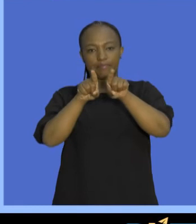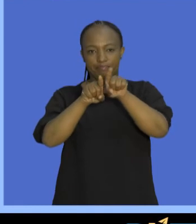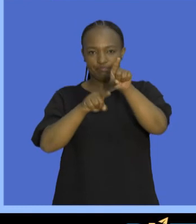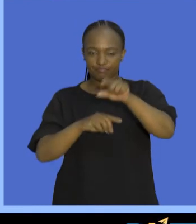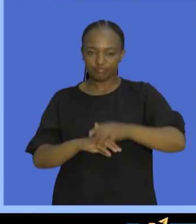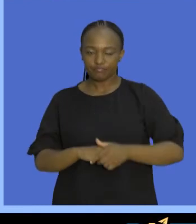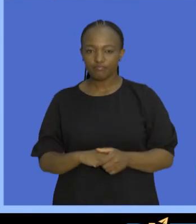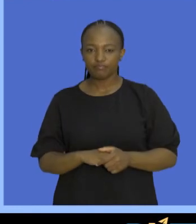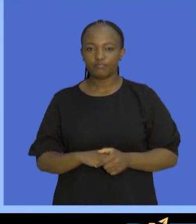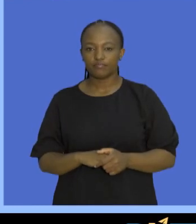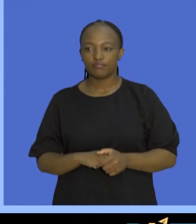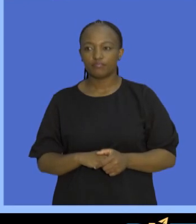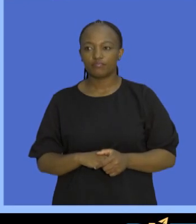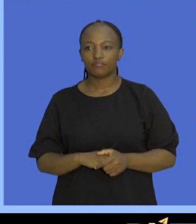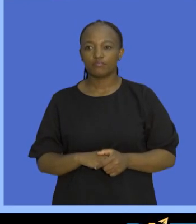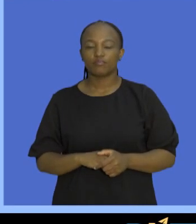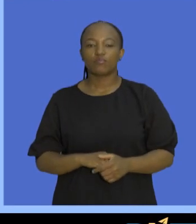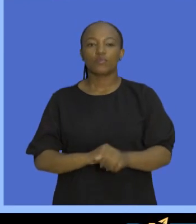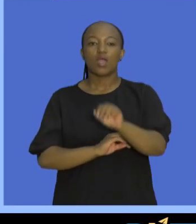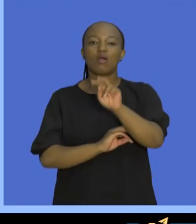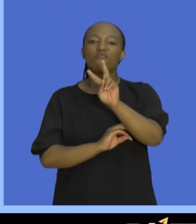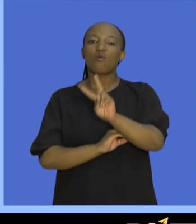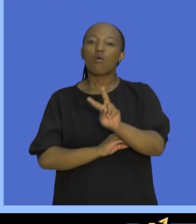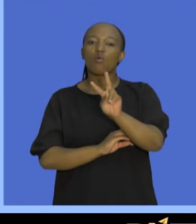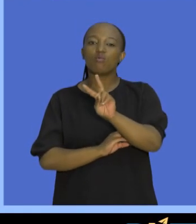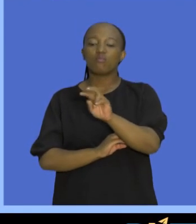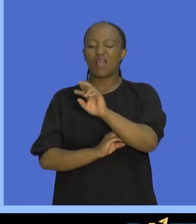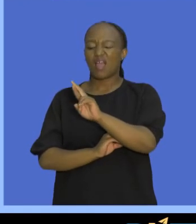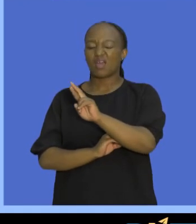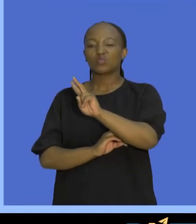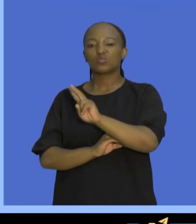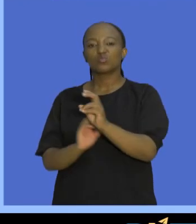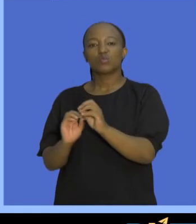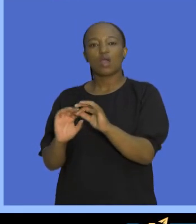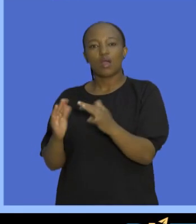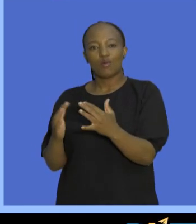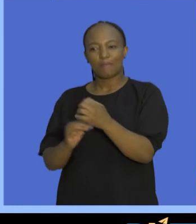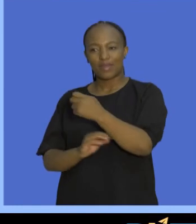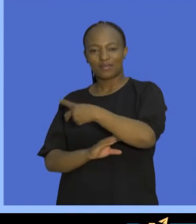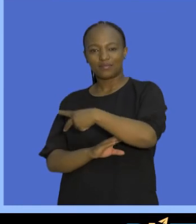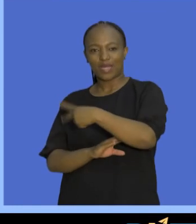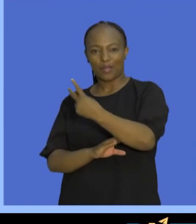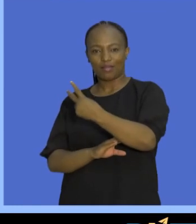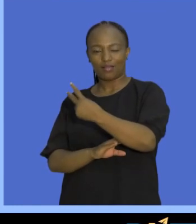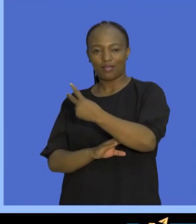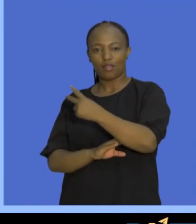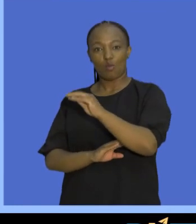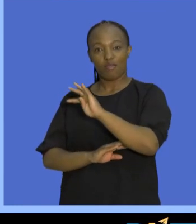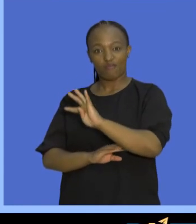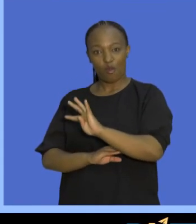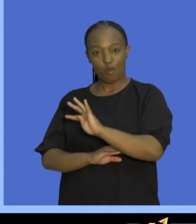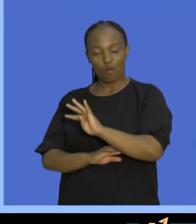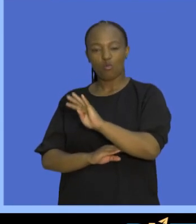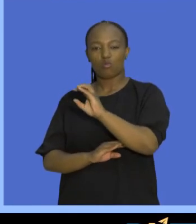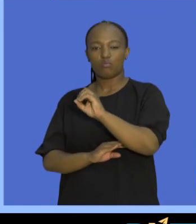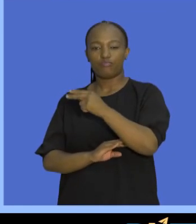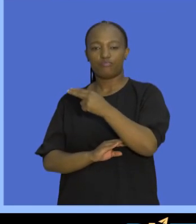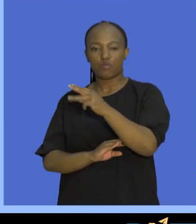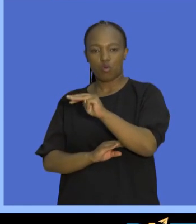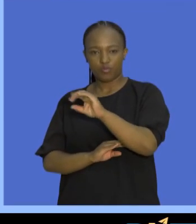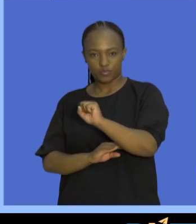that. Then how about the voltage across R2? R2 is double R1, okay? So R2 is 4